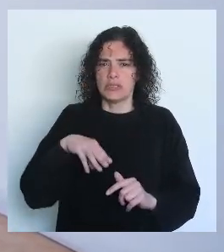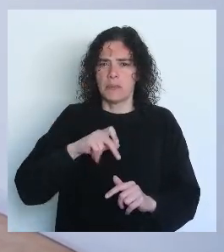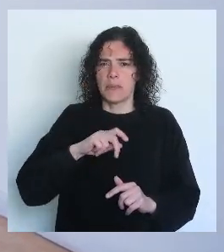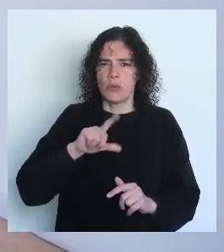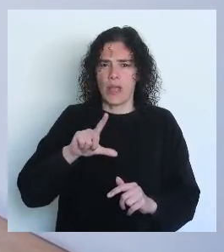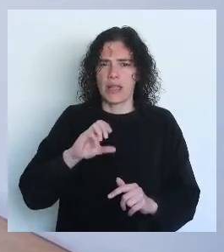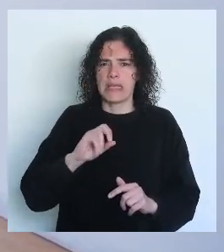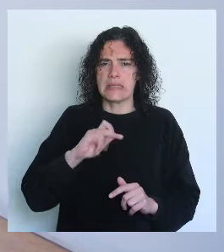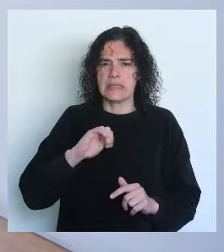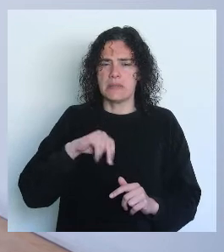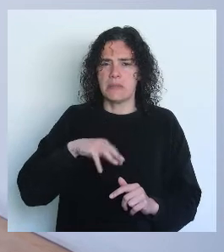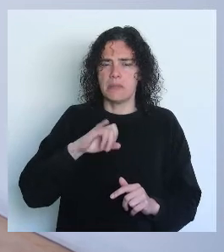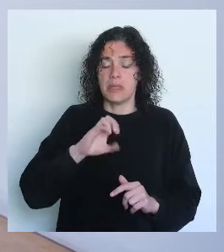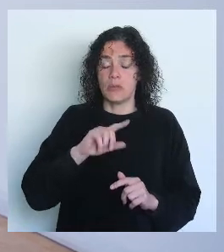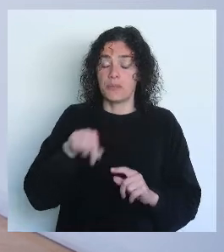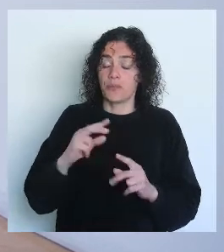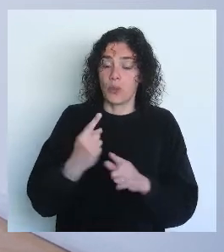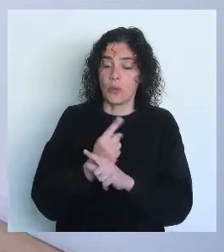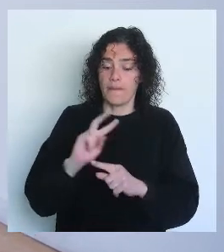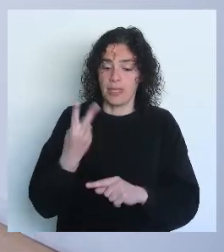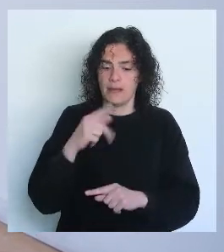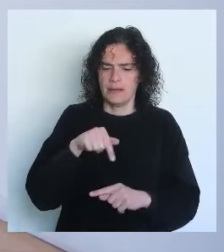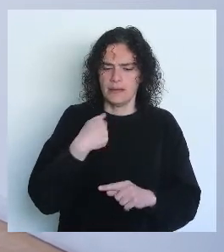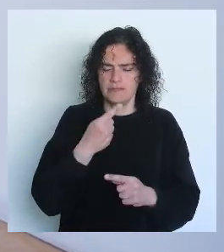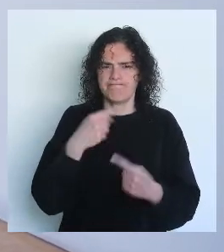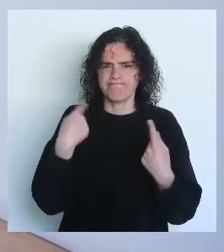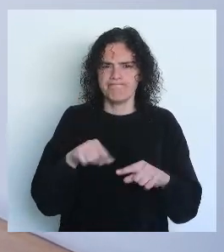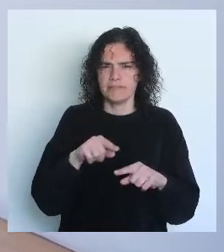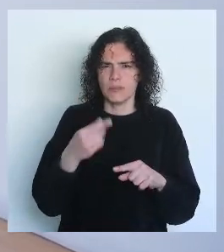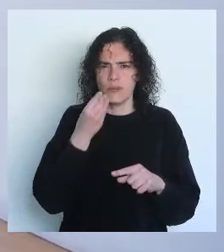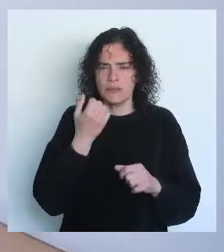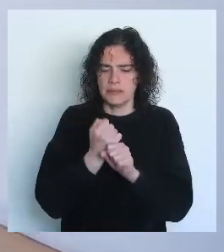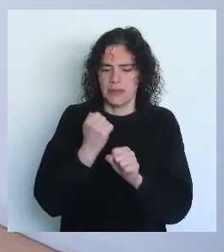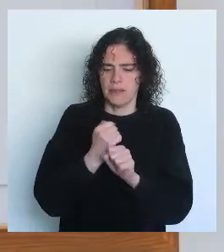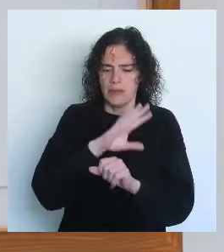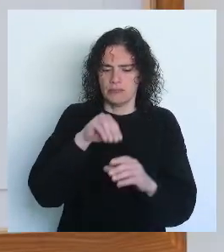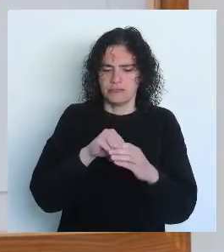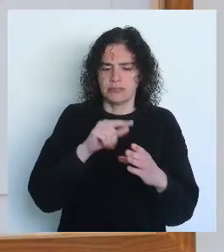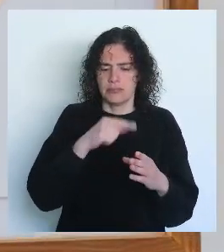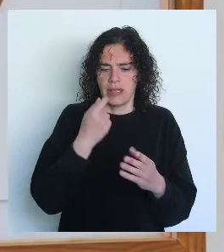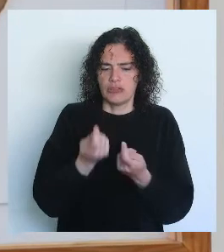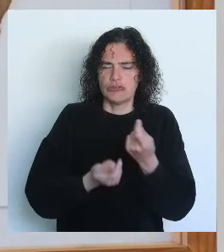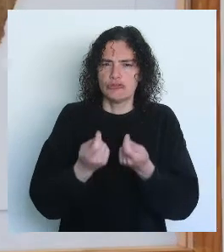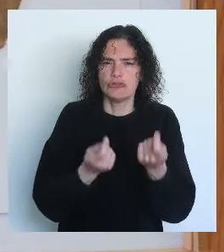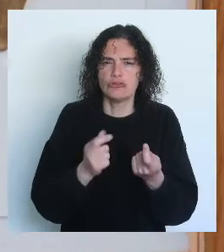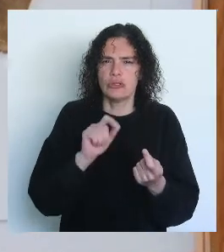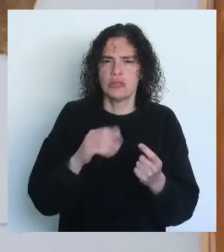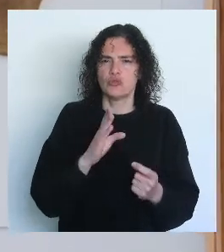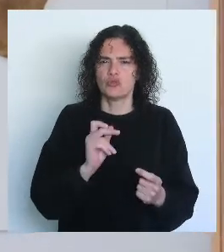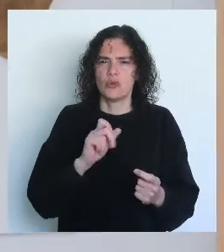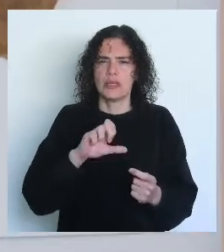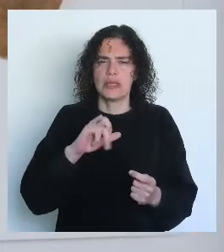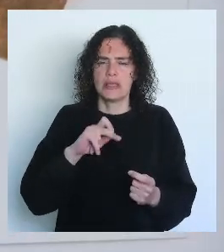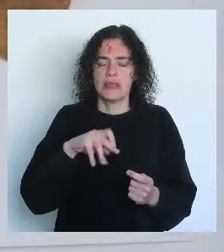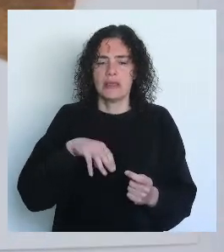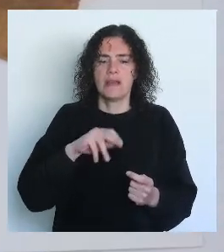artist Manuel Casimiro, where two things start to enter the making of the work. Again, a little bit like with